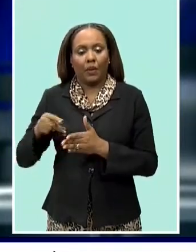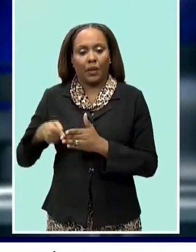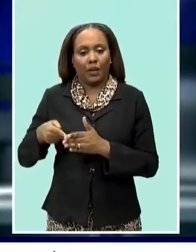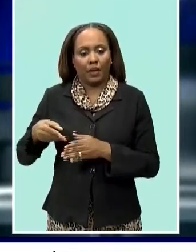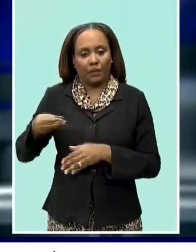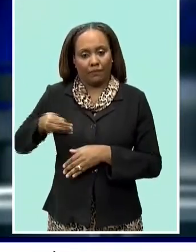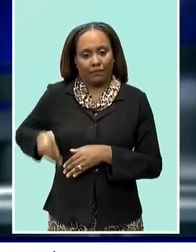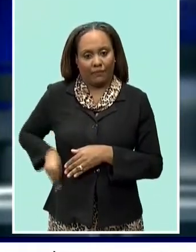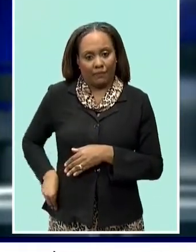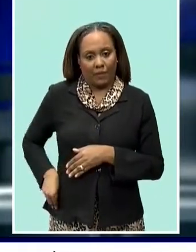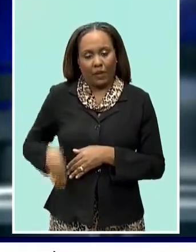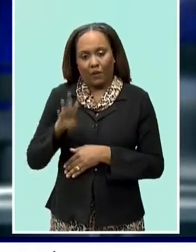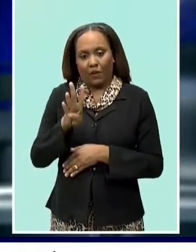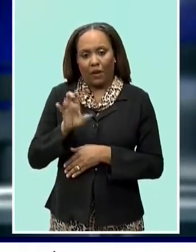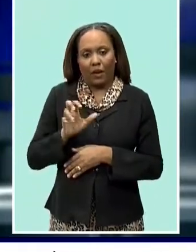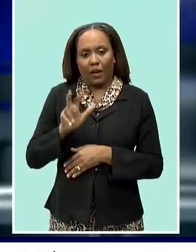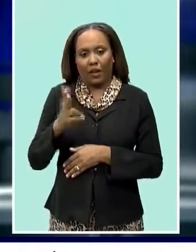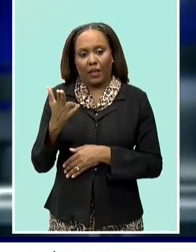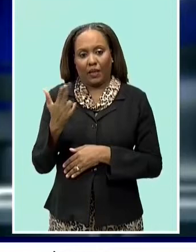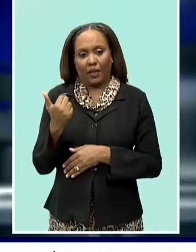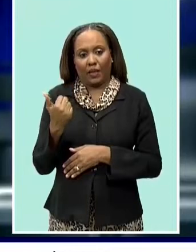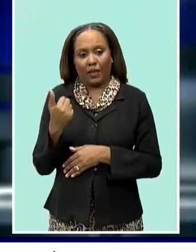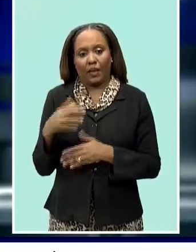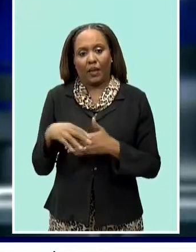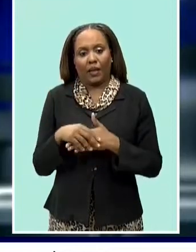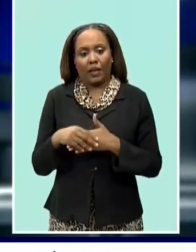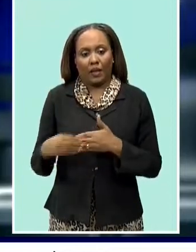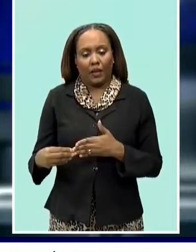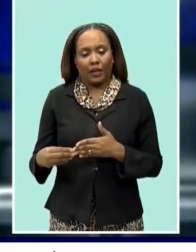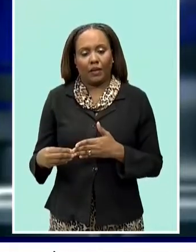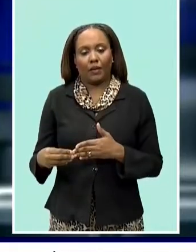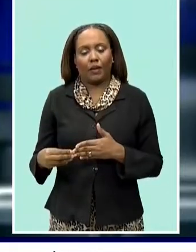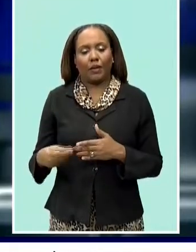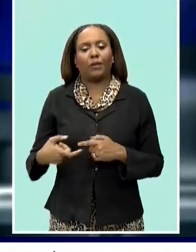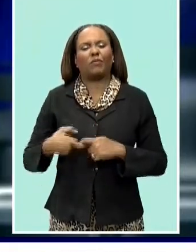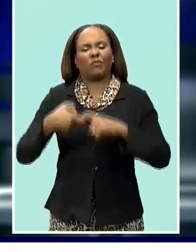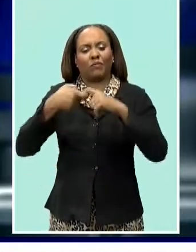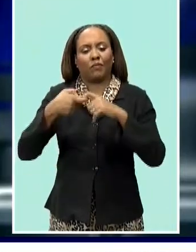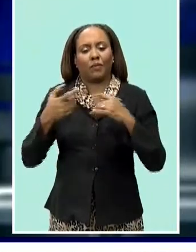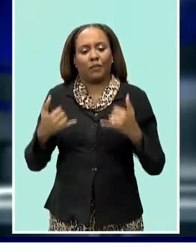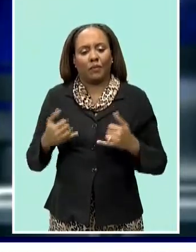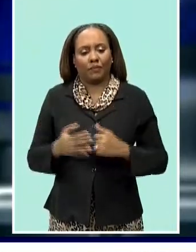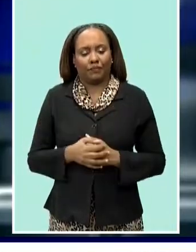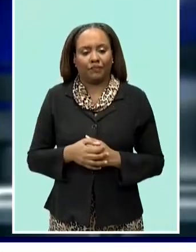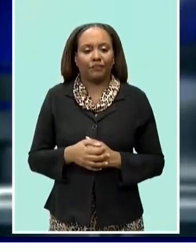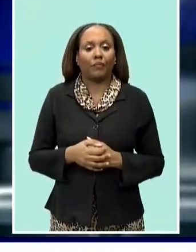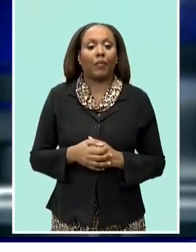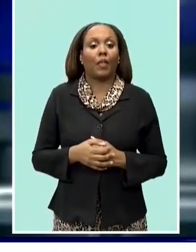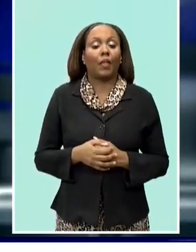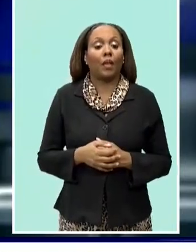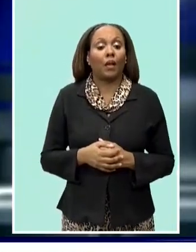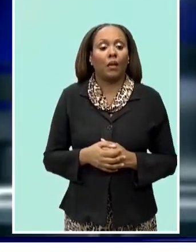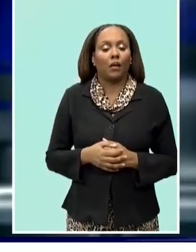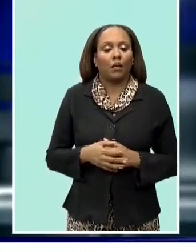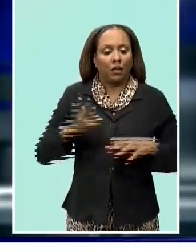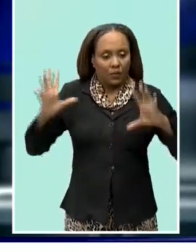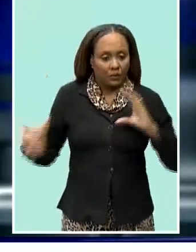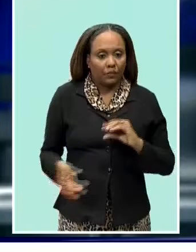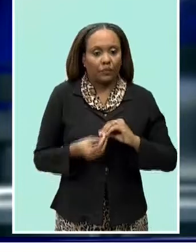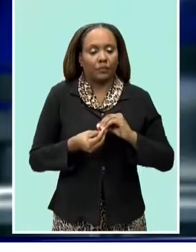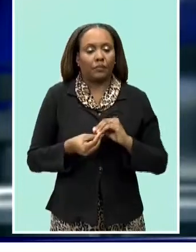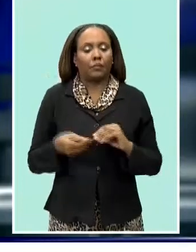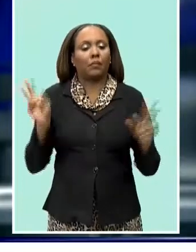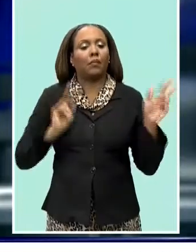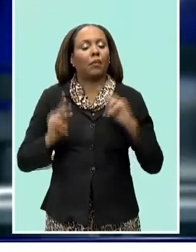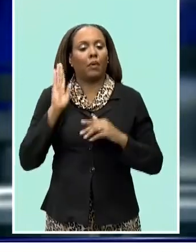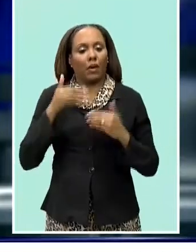have $413 in additional monthly income. Now, we'll stop there for now. But Shane, in all, everybody will